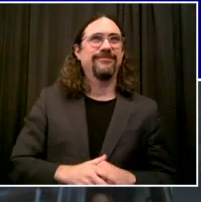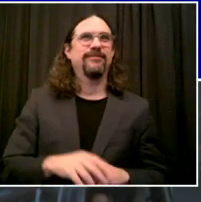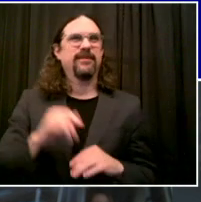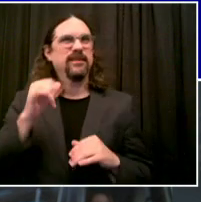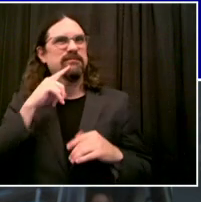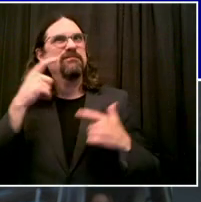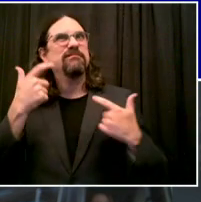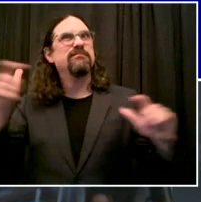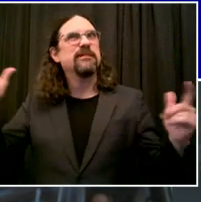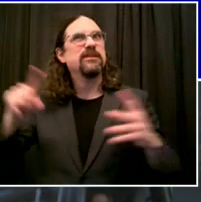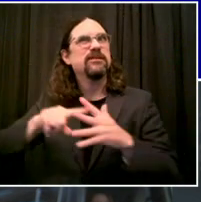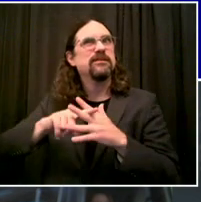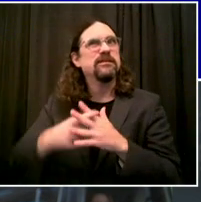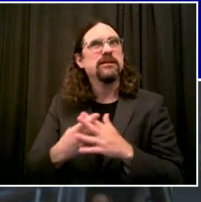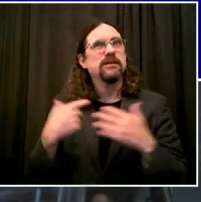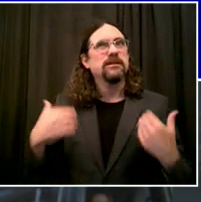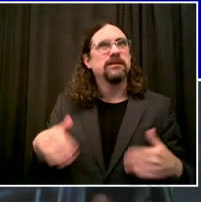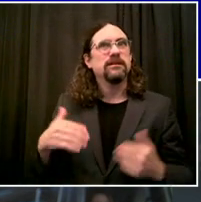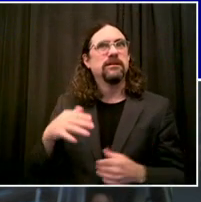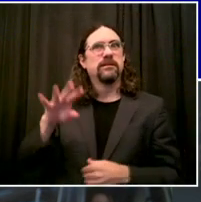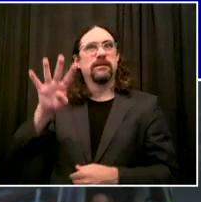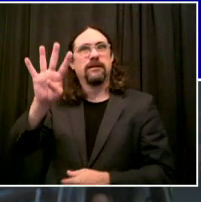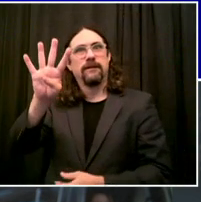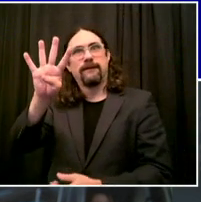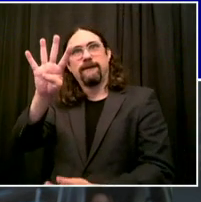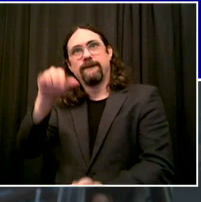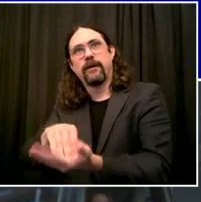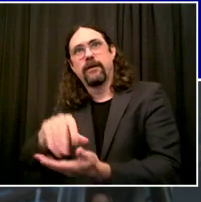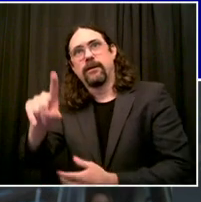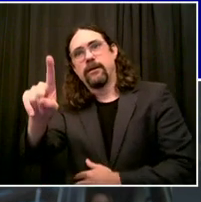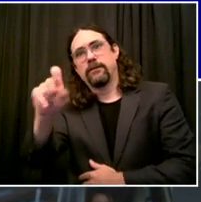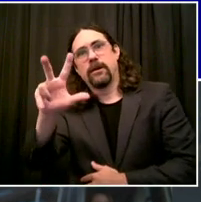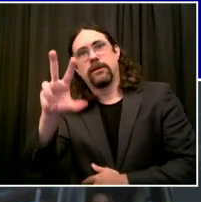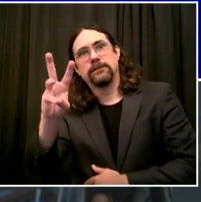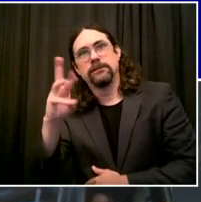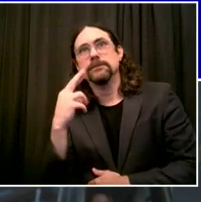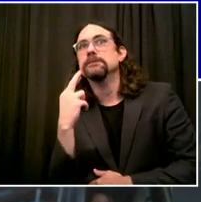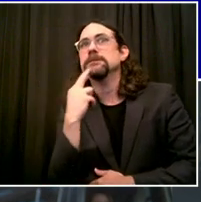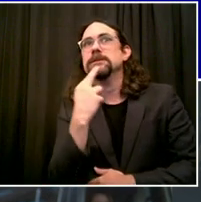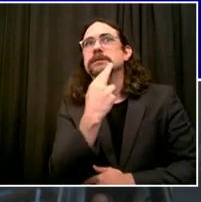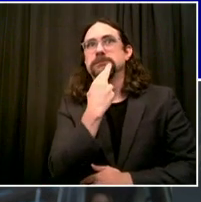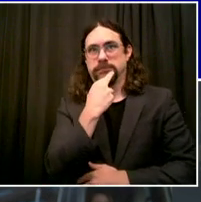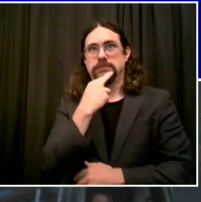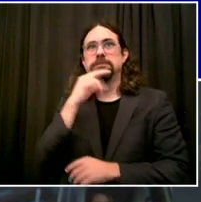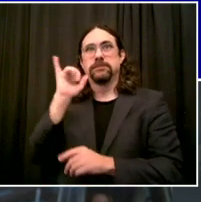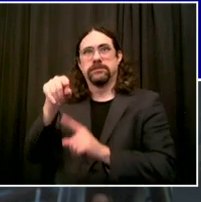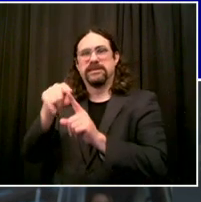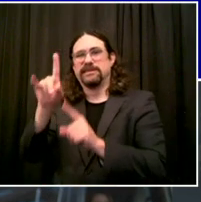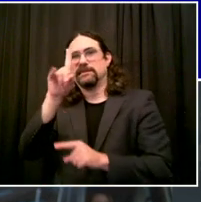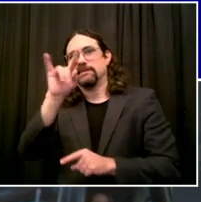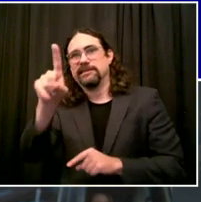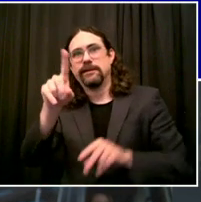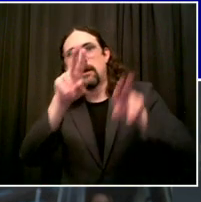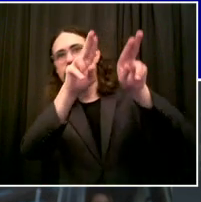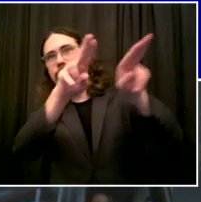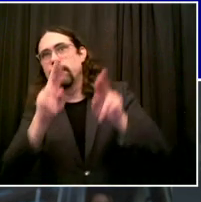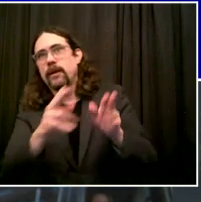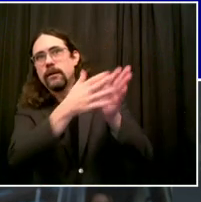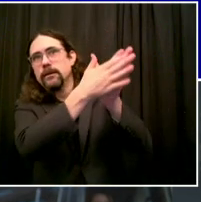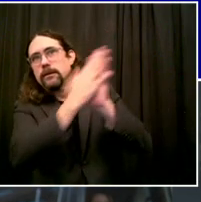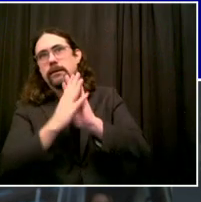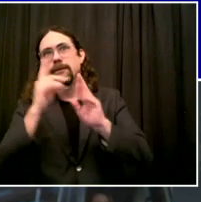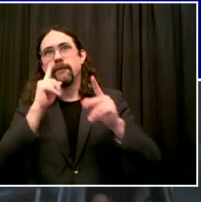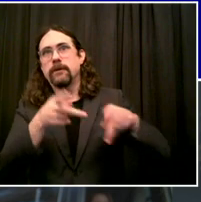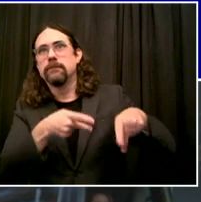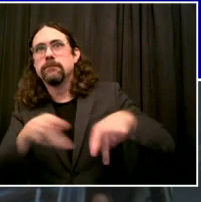4,136 restaurants have applied for and been immediately approved to do outdoor seating. That number is growing all the time. And